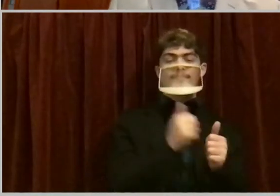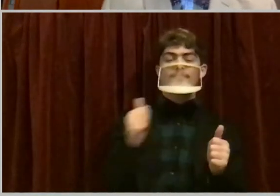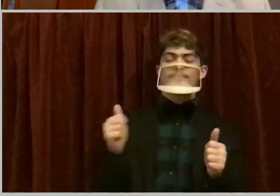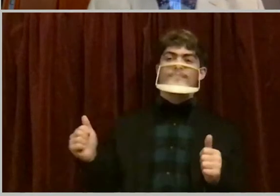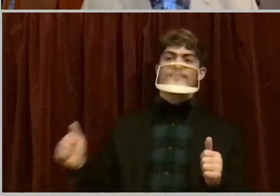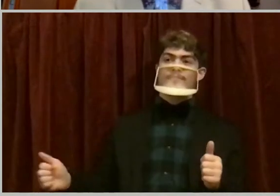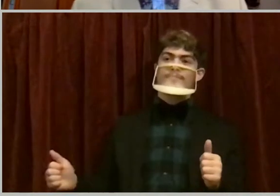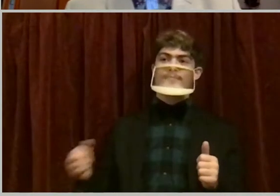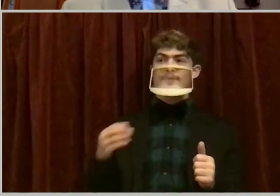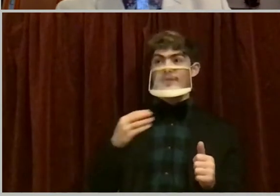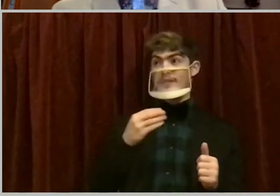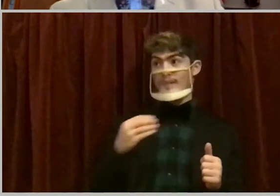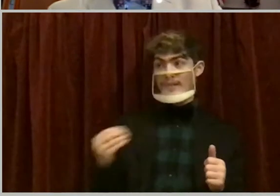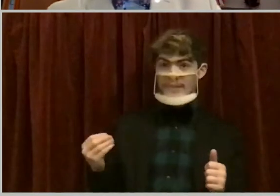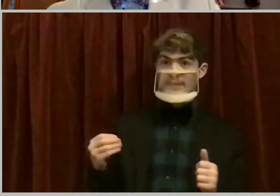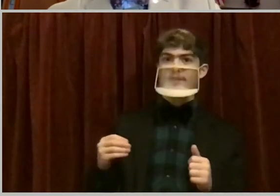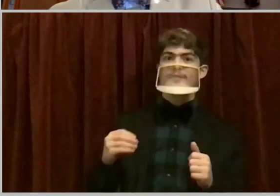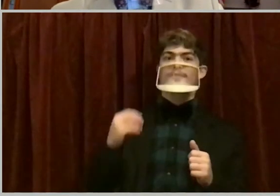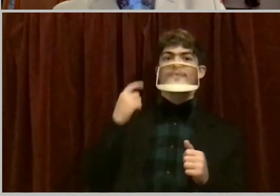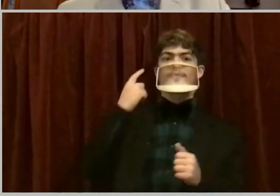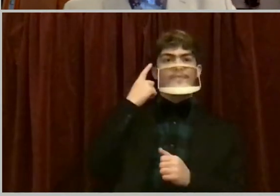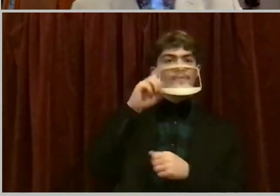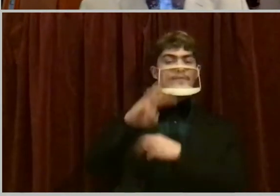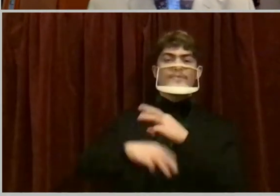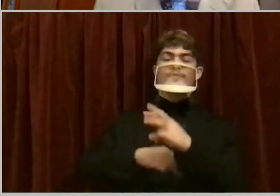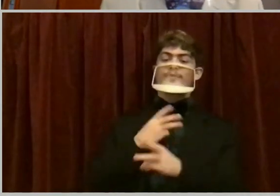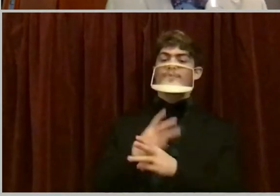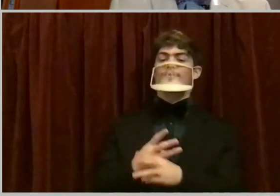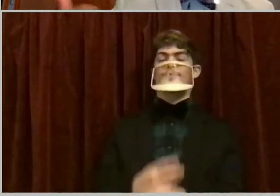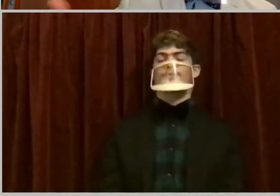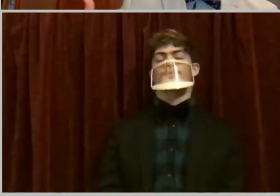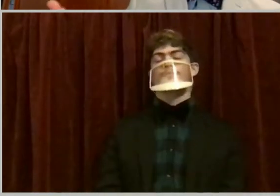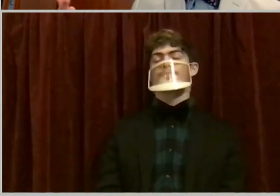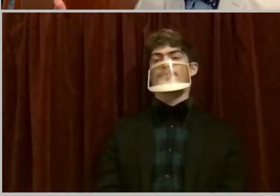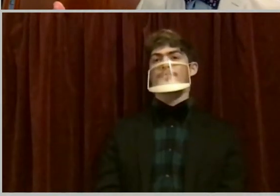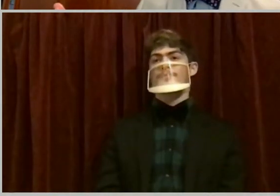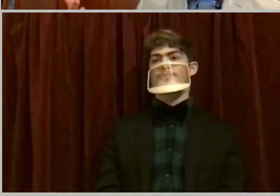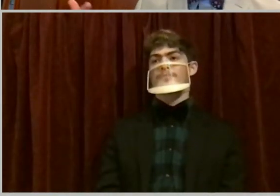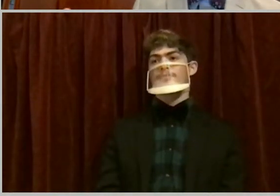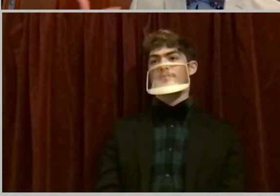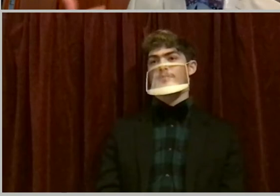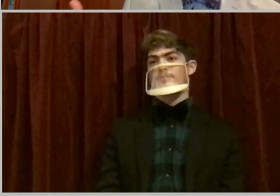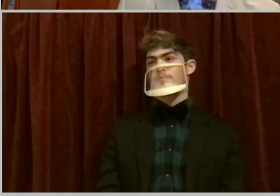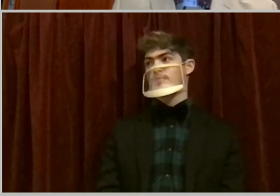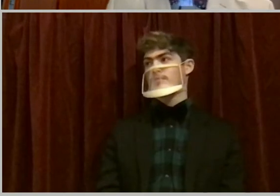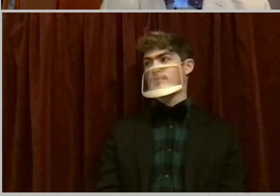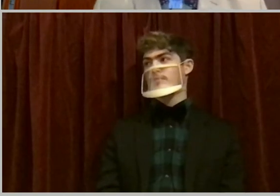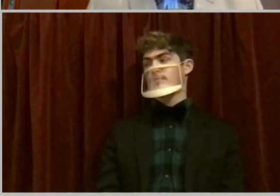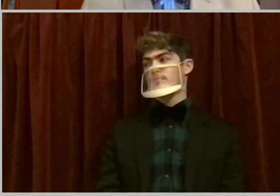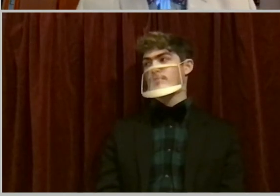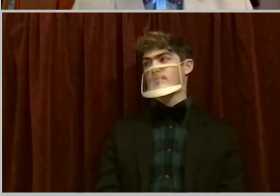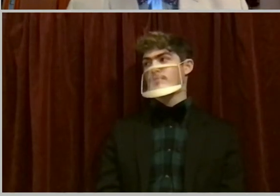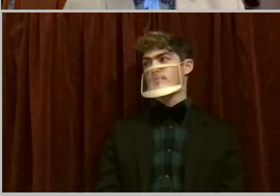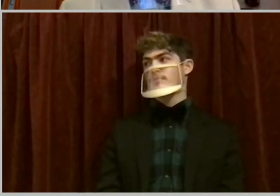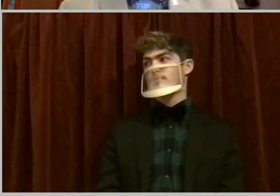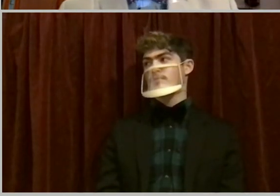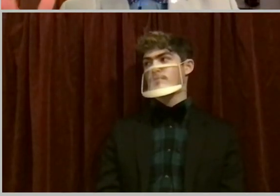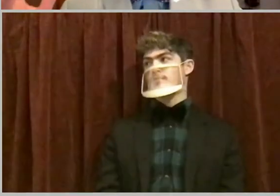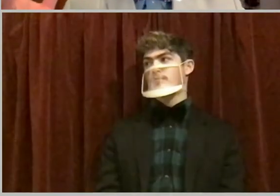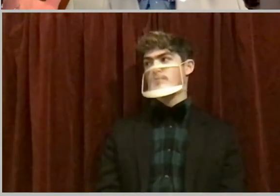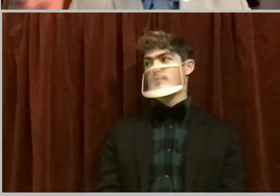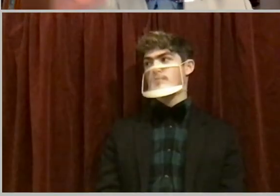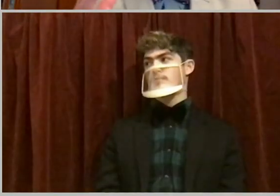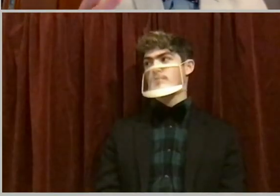and towards our community. Our empathy towards one another really is the practice of seeing